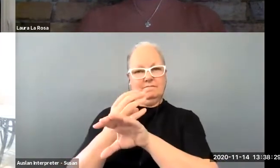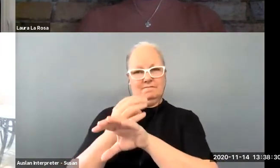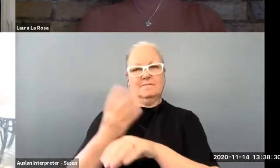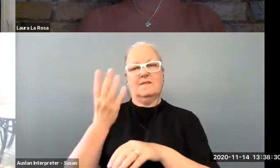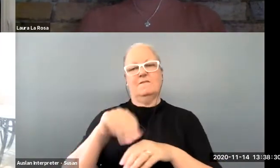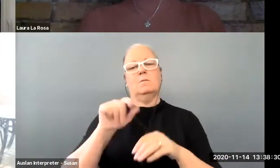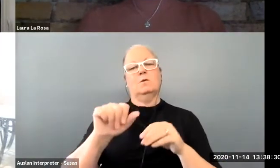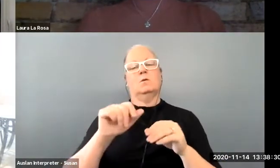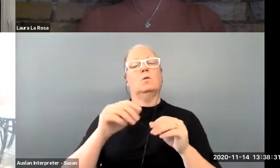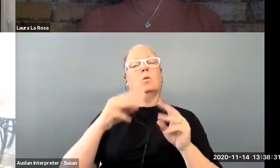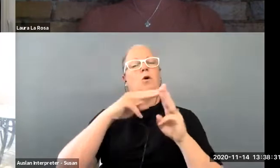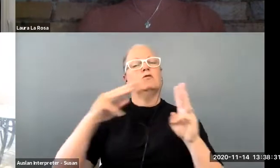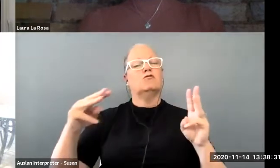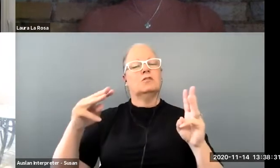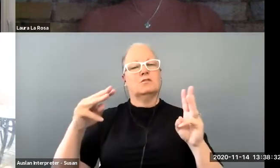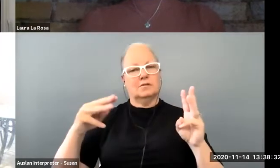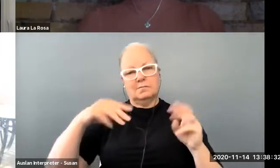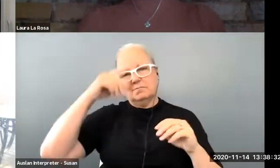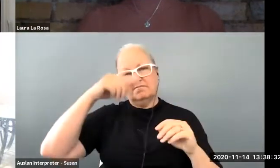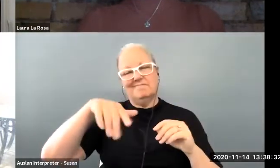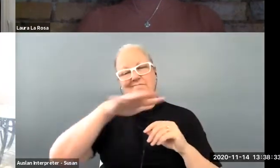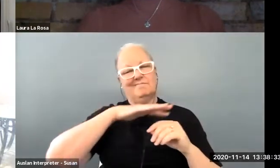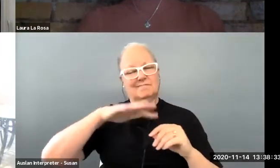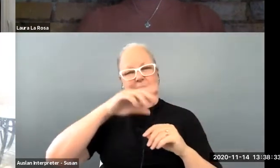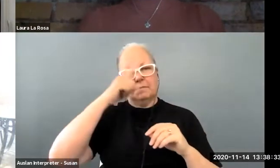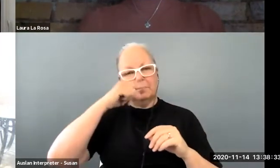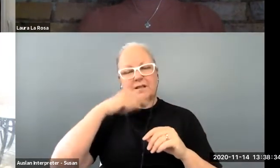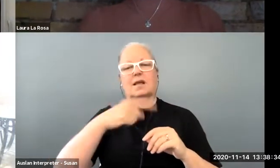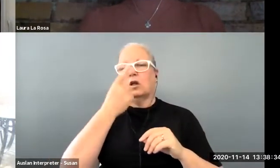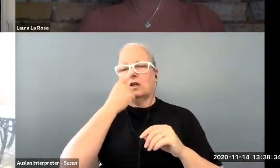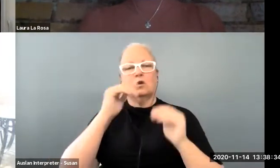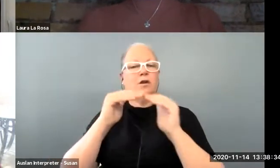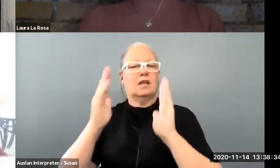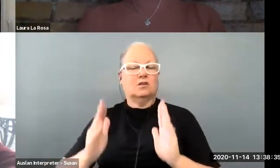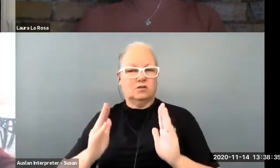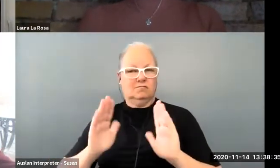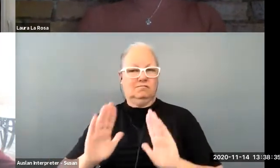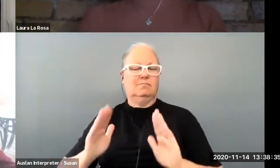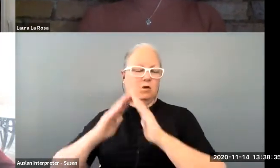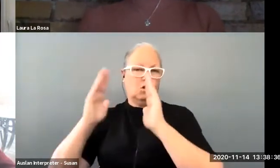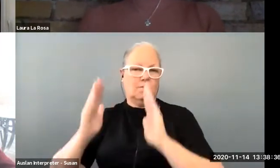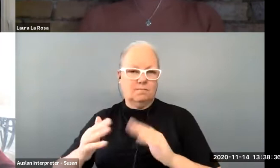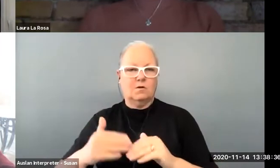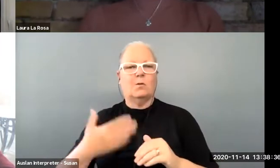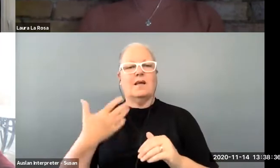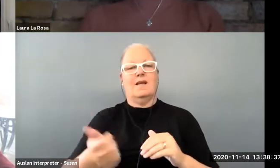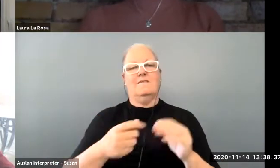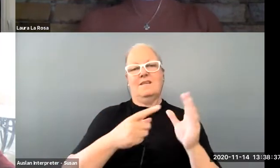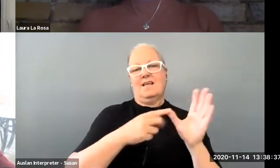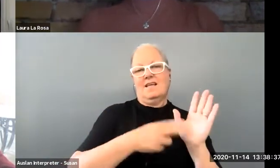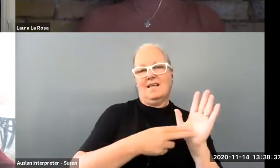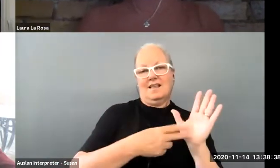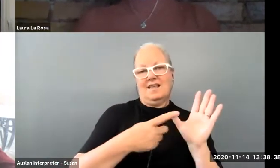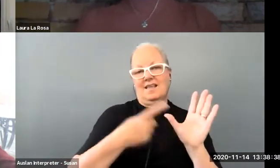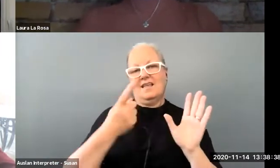Wurundjeri people of the Kulin Nations. As you're aware, we are joined by two incredible guests, Anna Spargo-Ryan and Laura